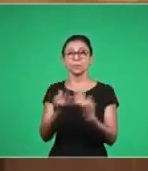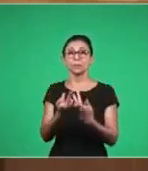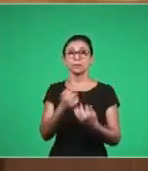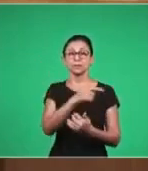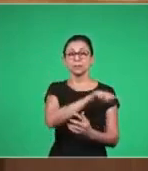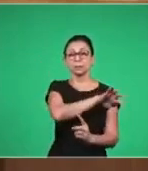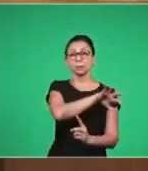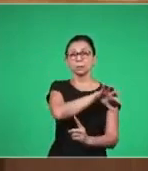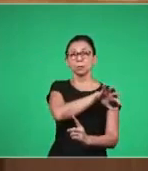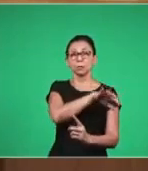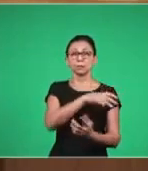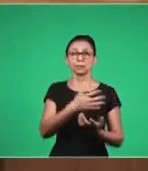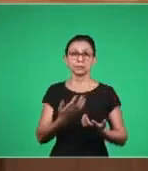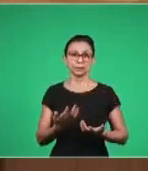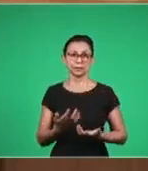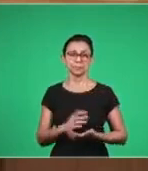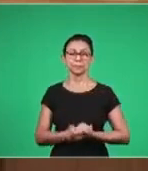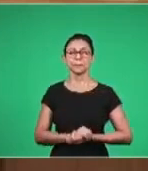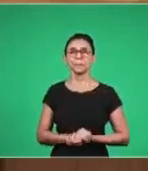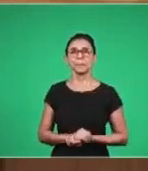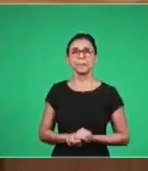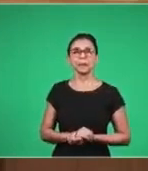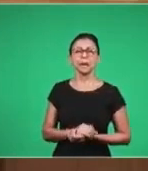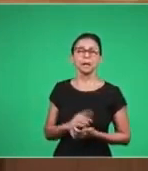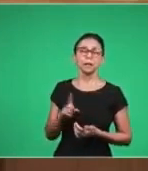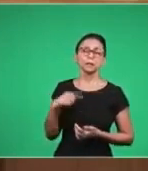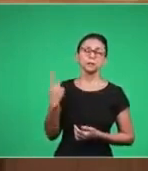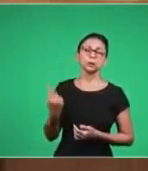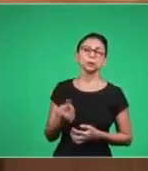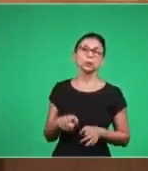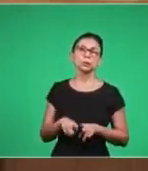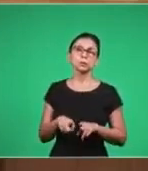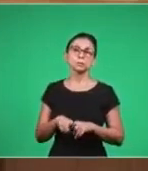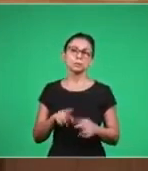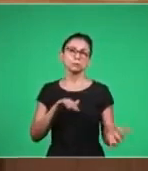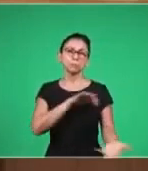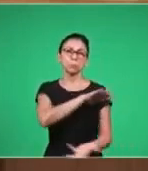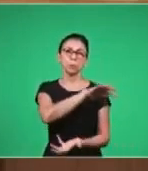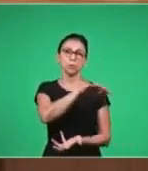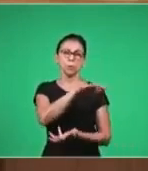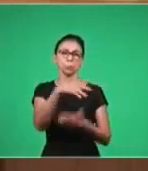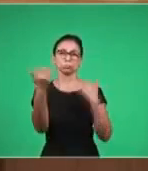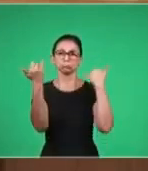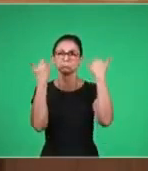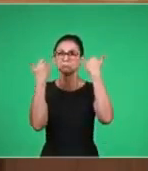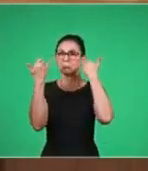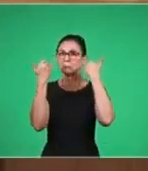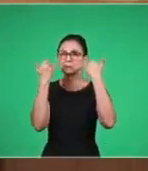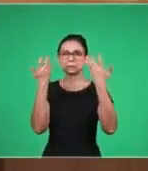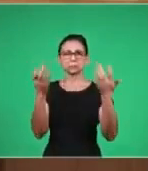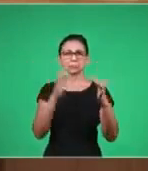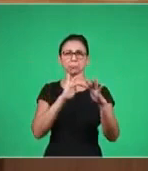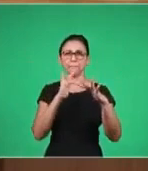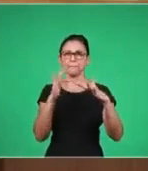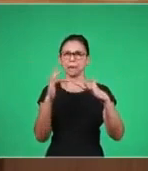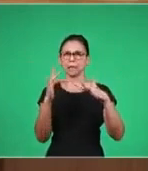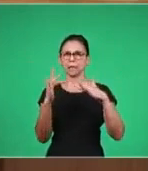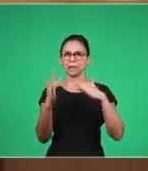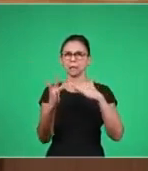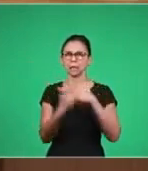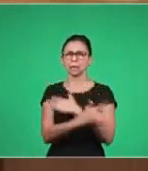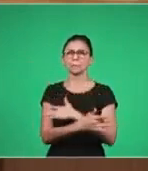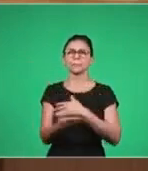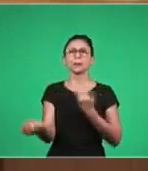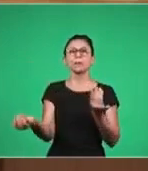in the lives of the youth, of the households, and the families. We live in a world that's filled with